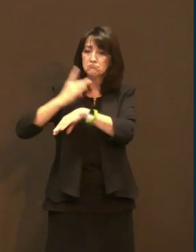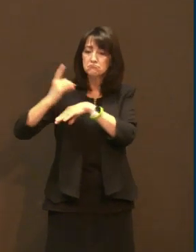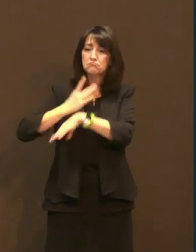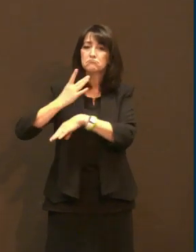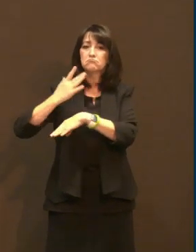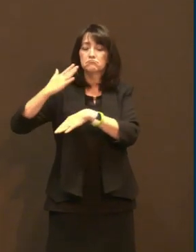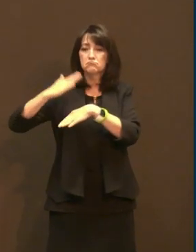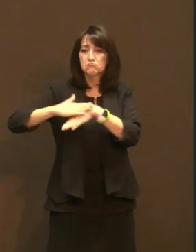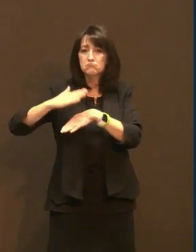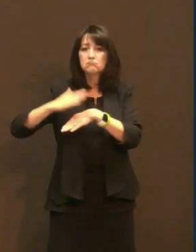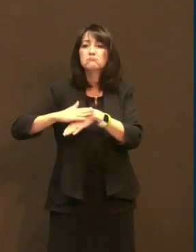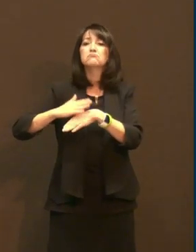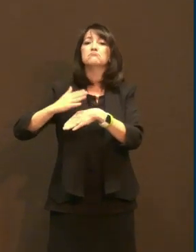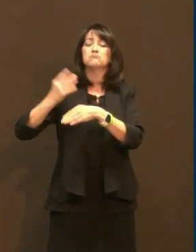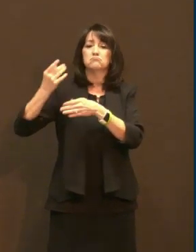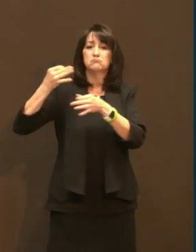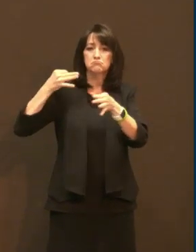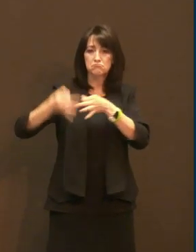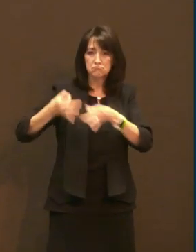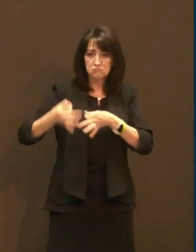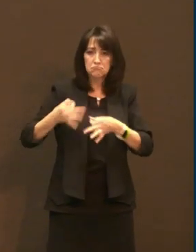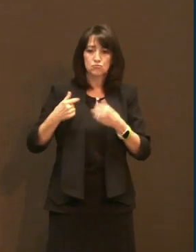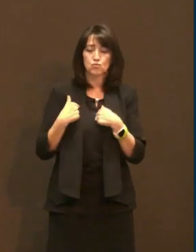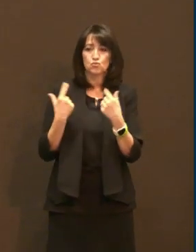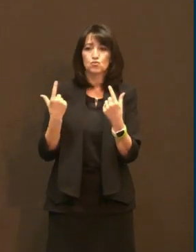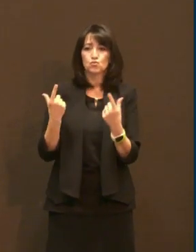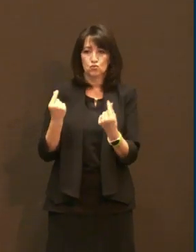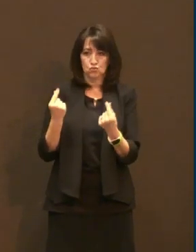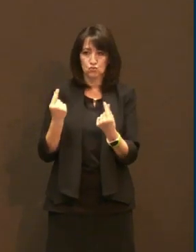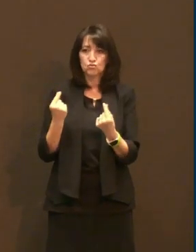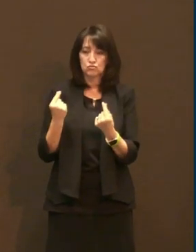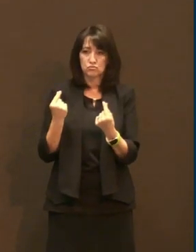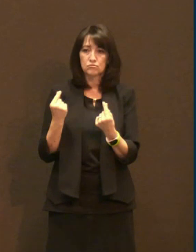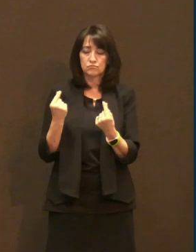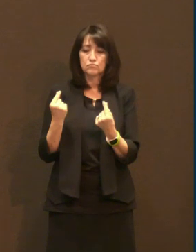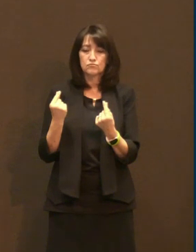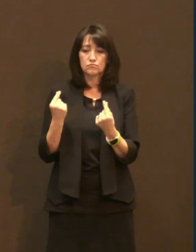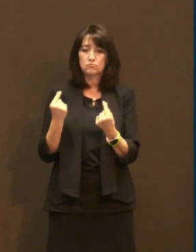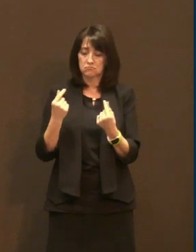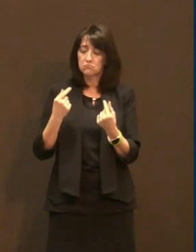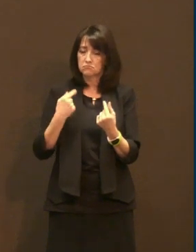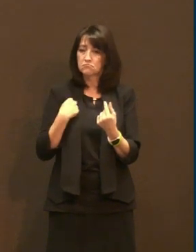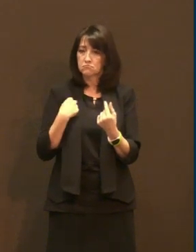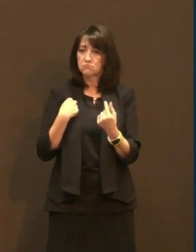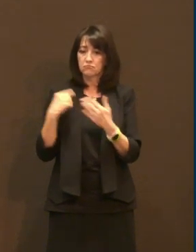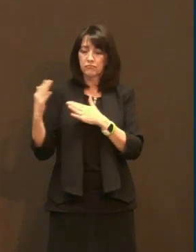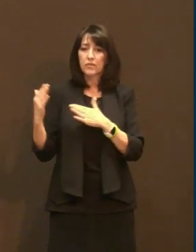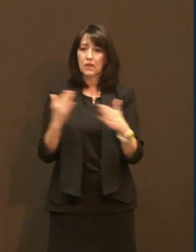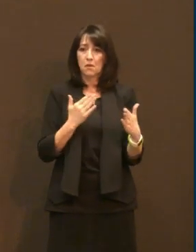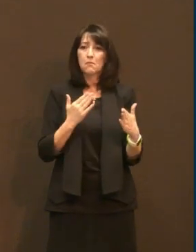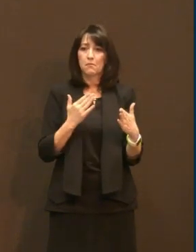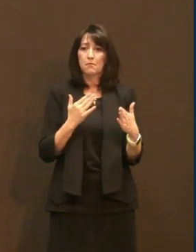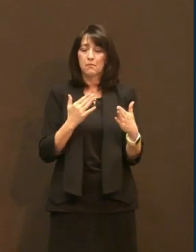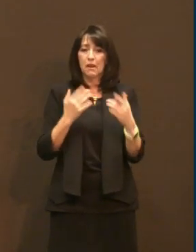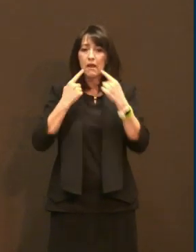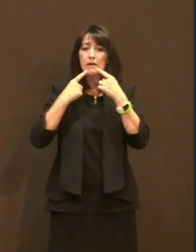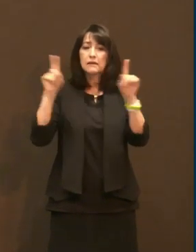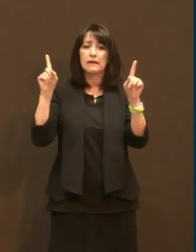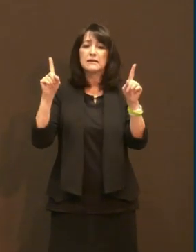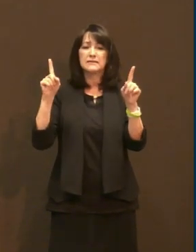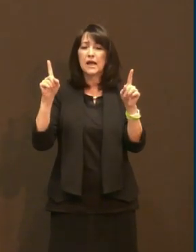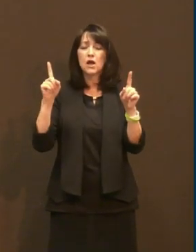our testing plan. That's the second item there, where we will announce soon the framework for expanded